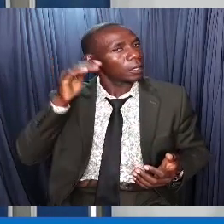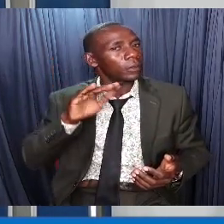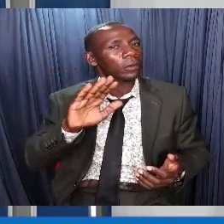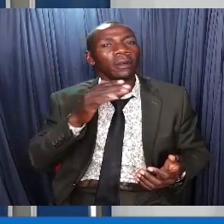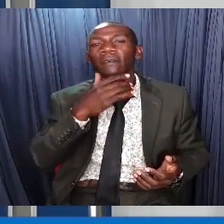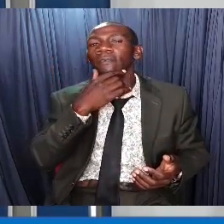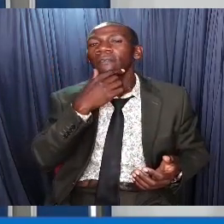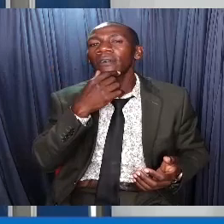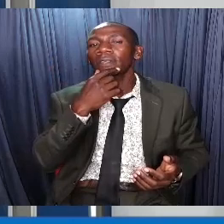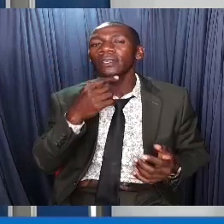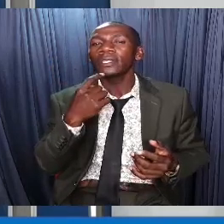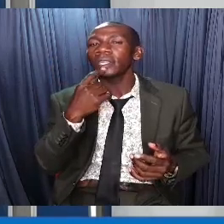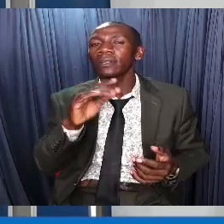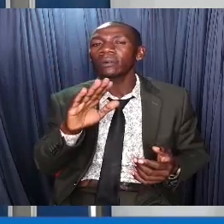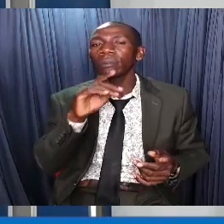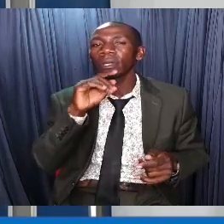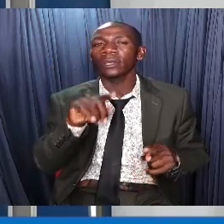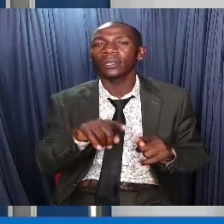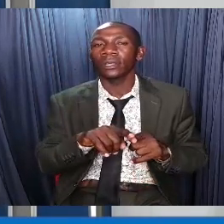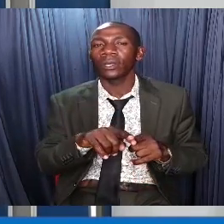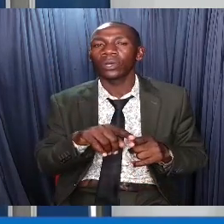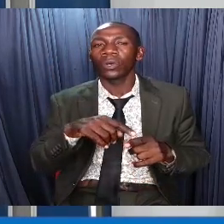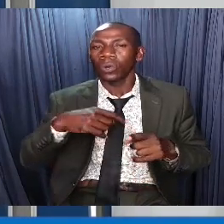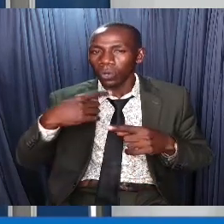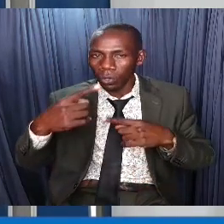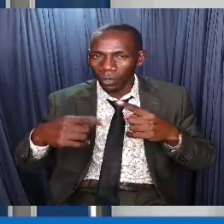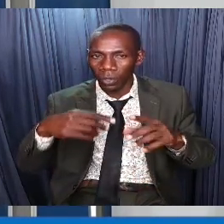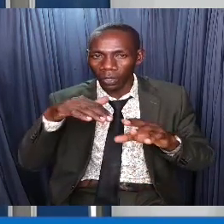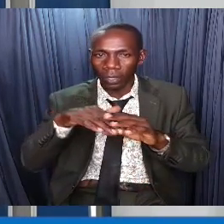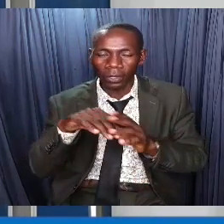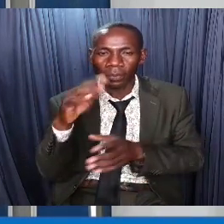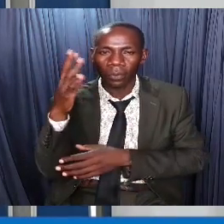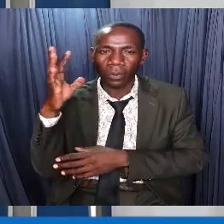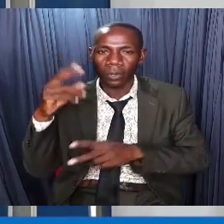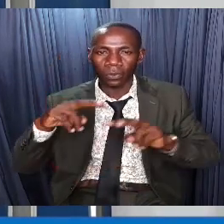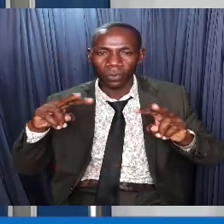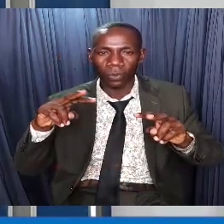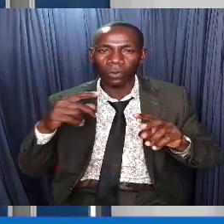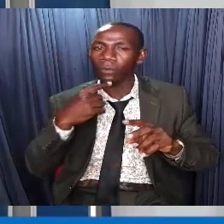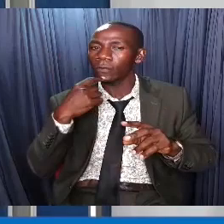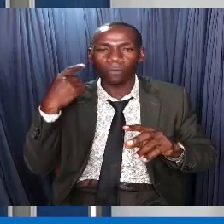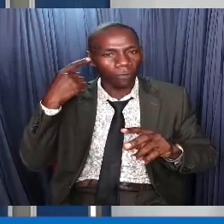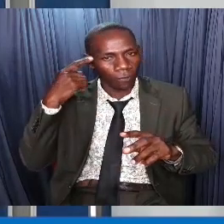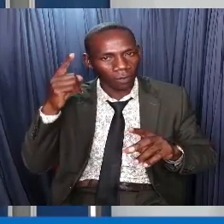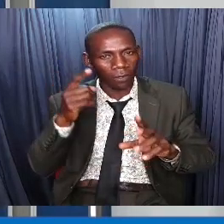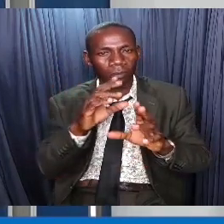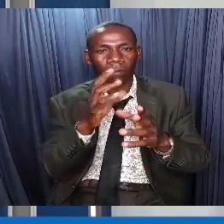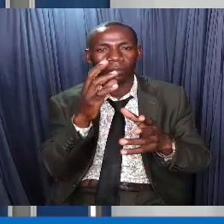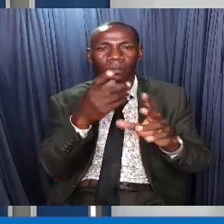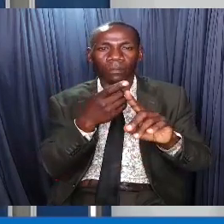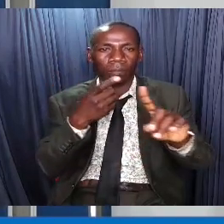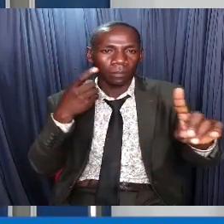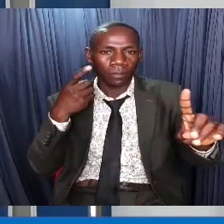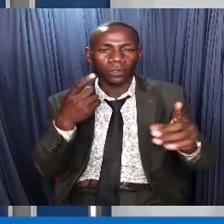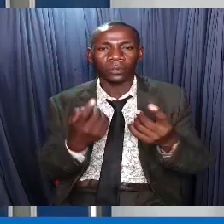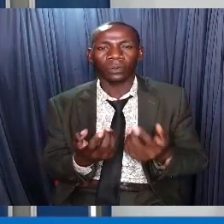akimwambia ndugu yako, your father telling your brother, aende porini akatafute mawindo, to the field and seek for the venison, aje amtengenezee chakula, to